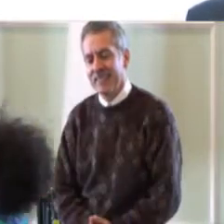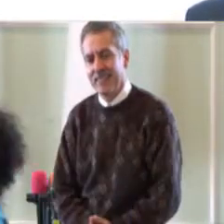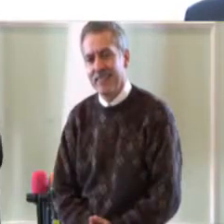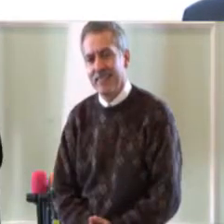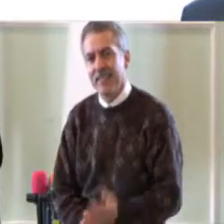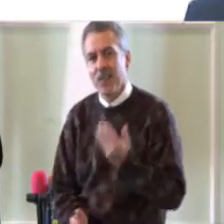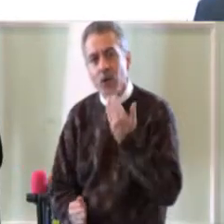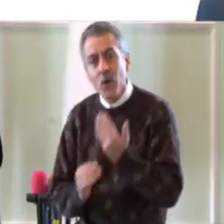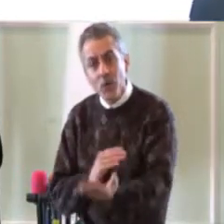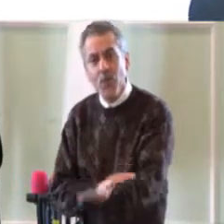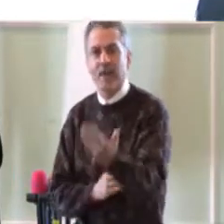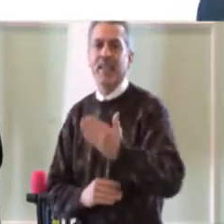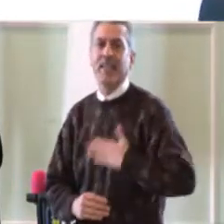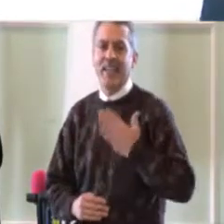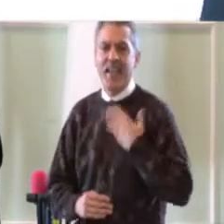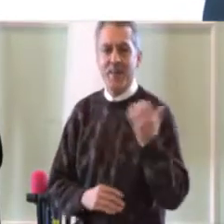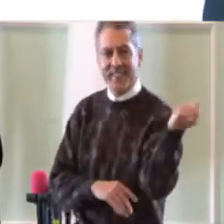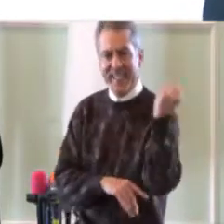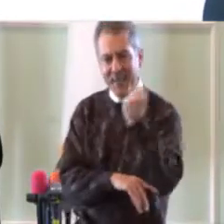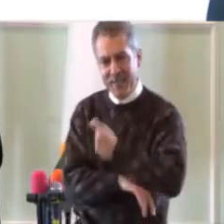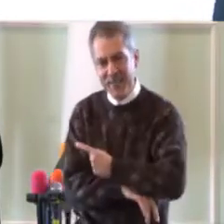Good morning, happy Sabbath, family.